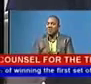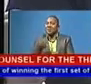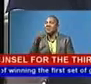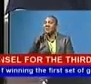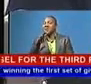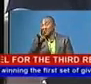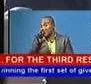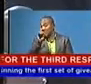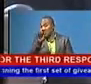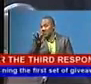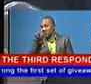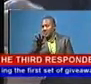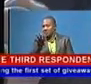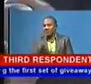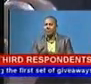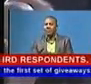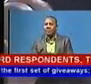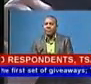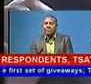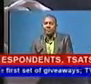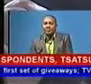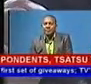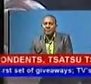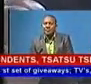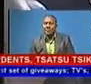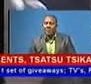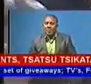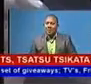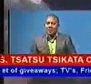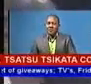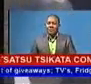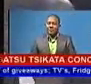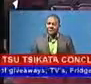that the petitioners say they are not relying on.